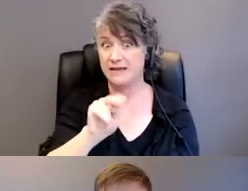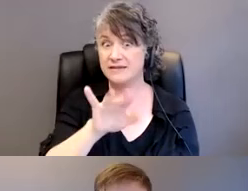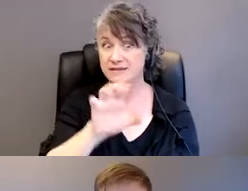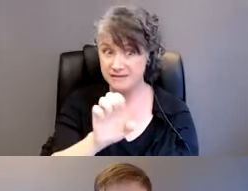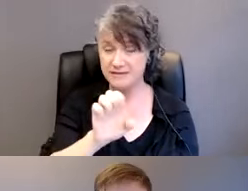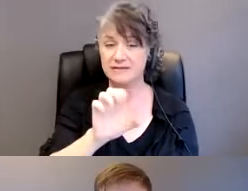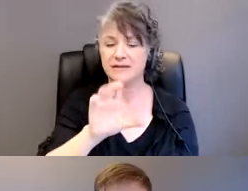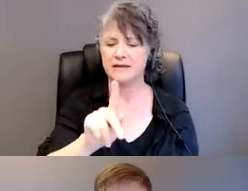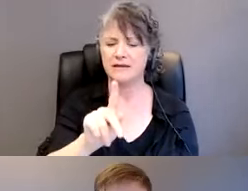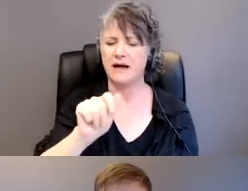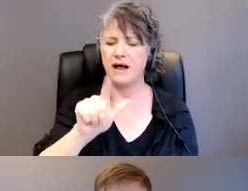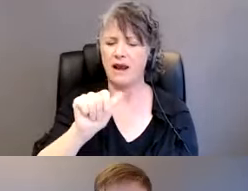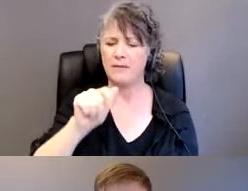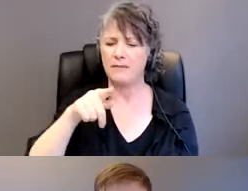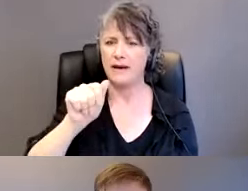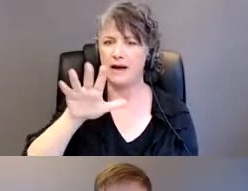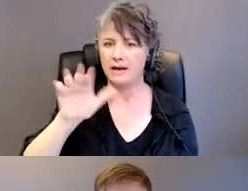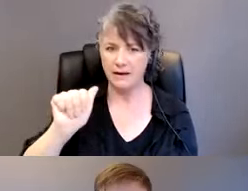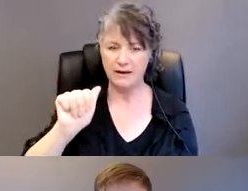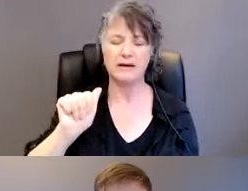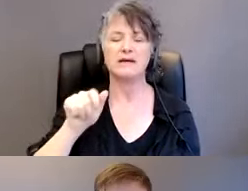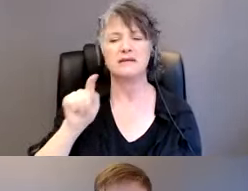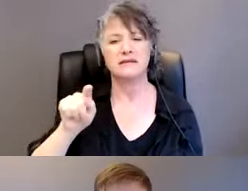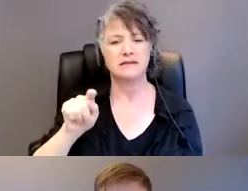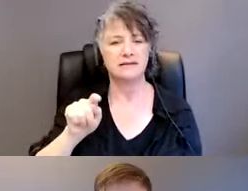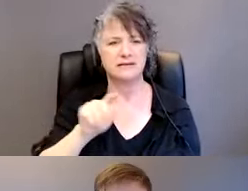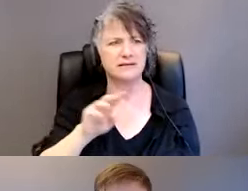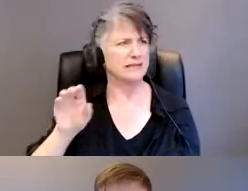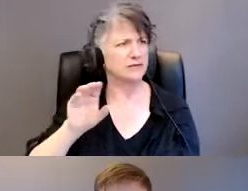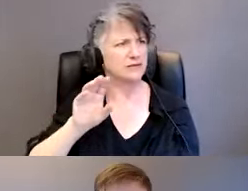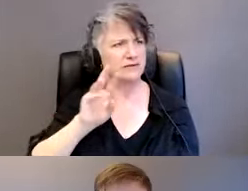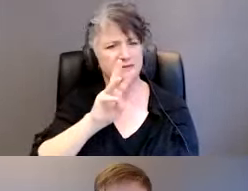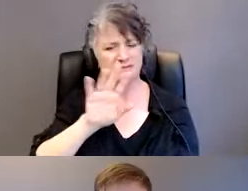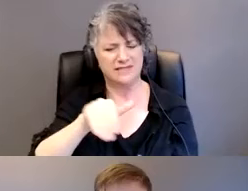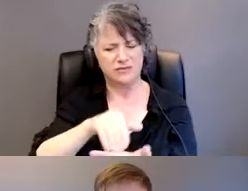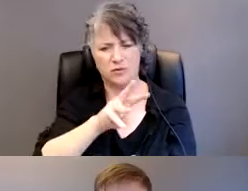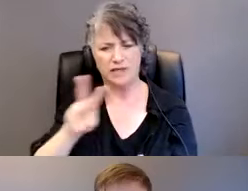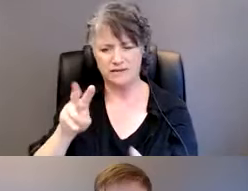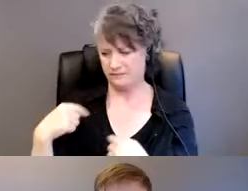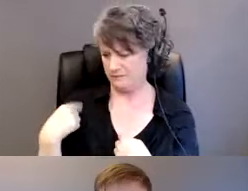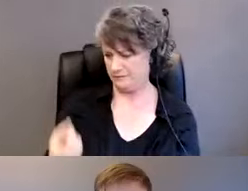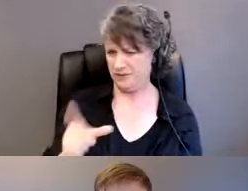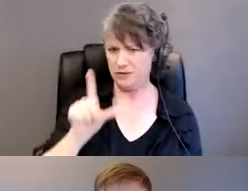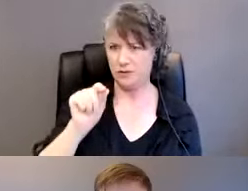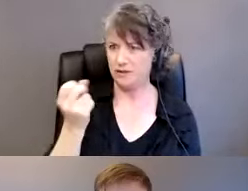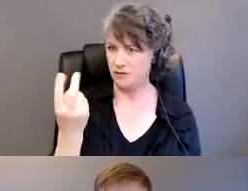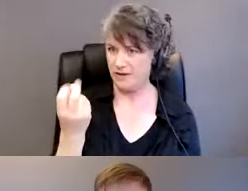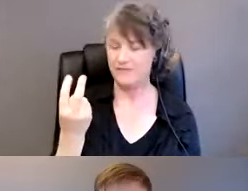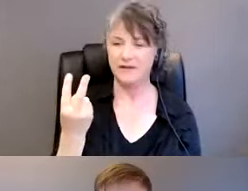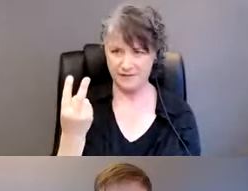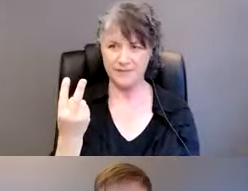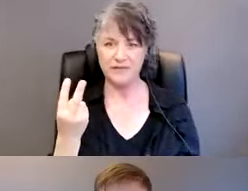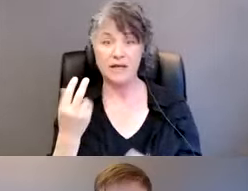been with the Central West Home Care as a home care coordinator since 2012, and she is now the team manager